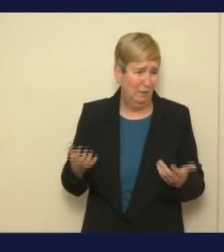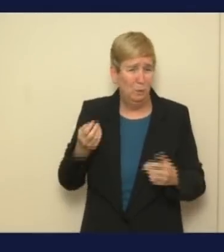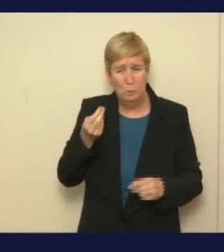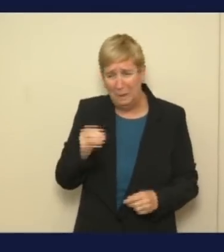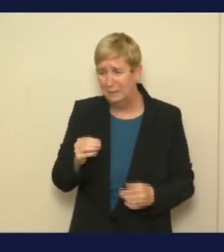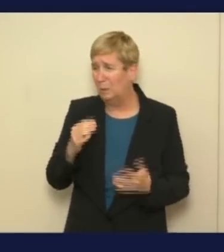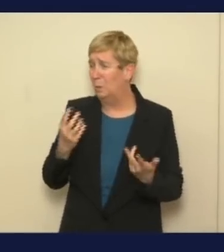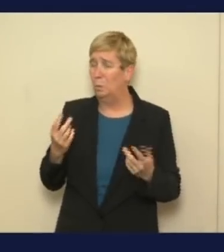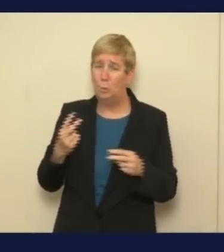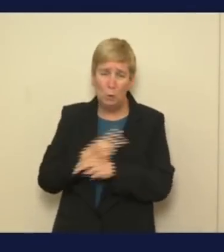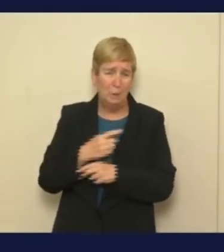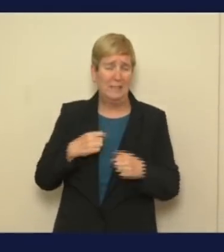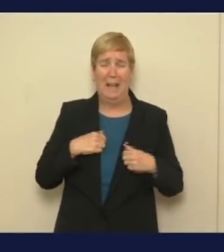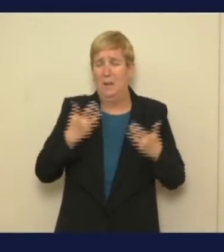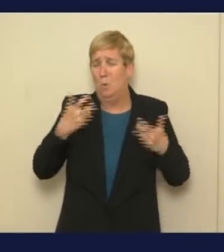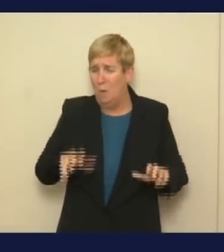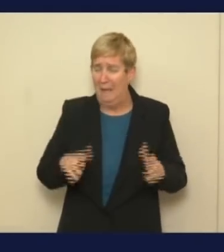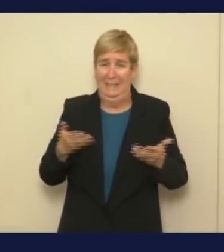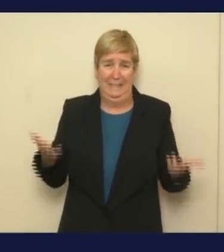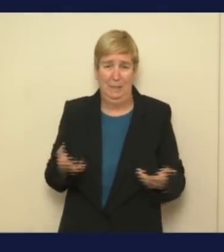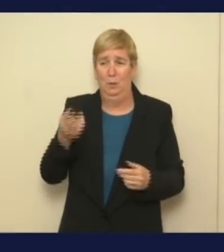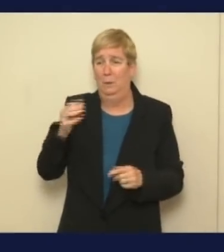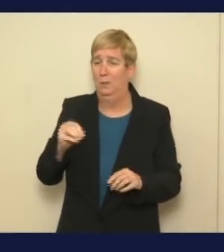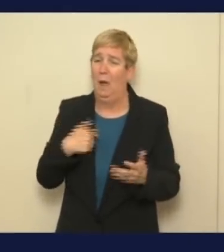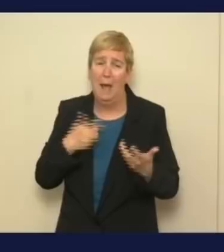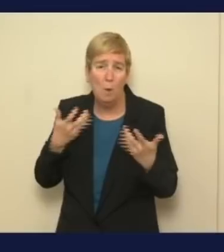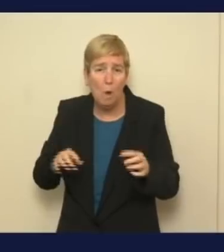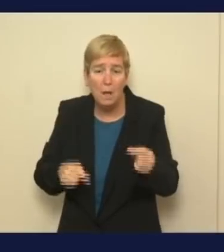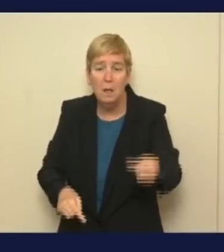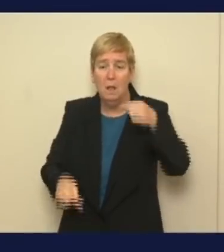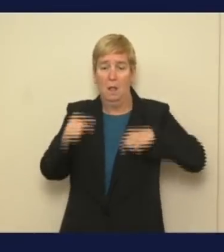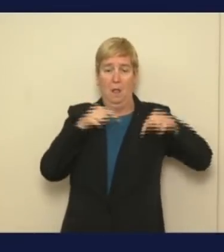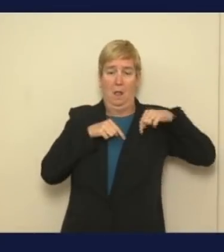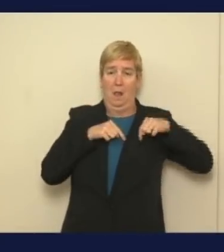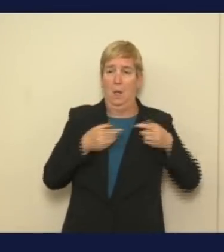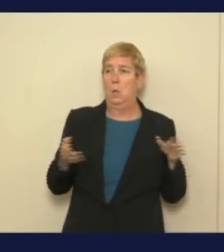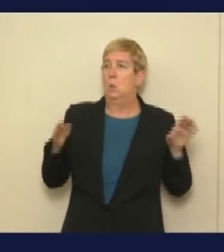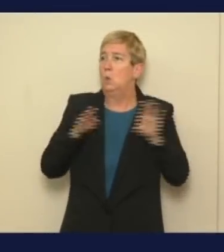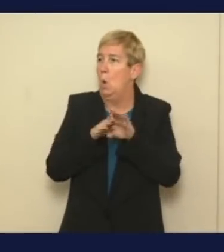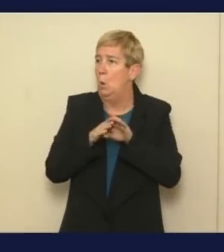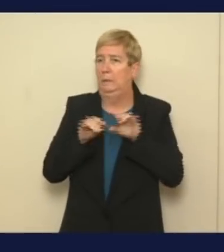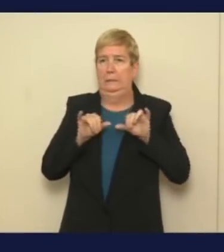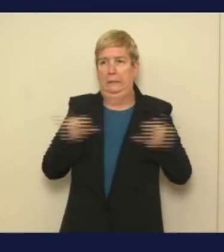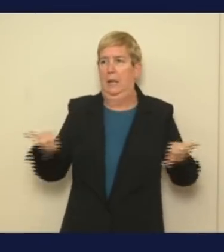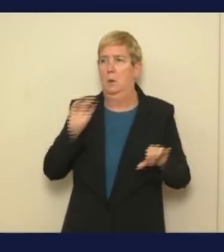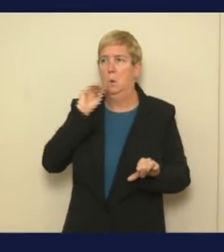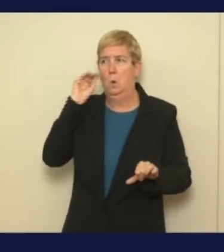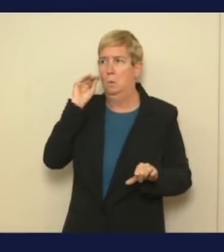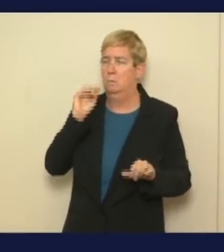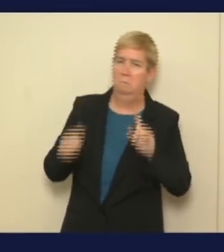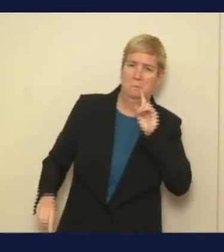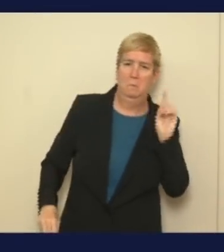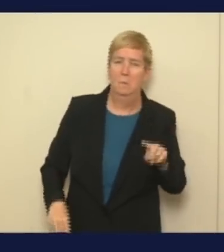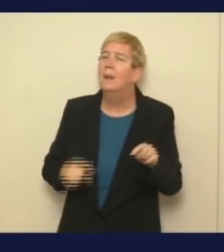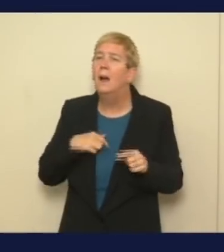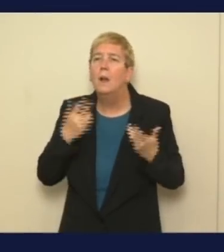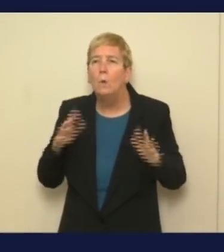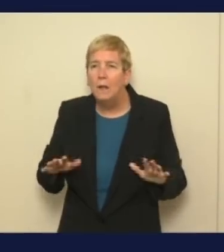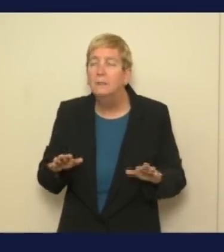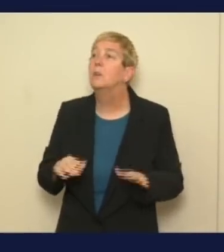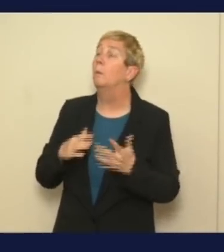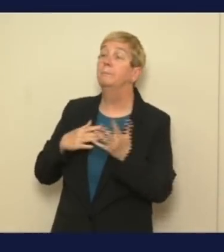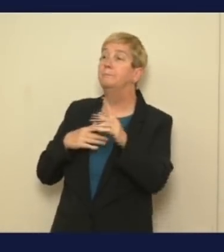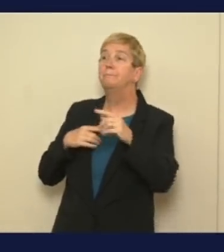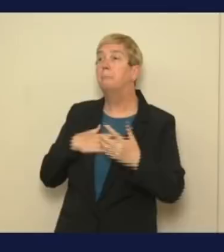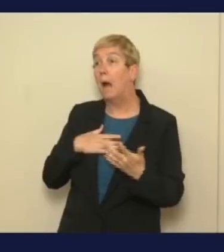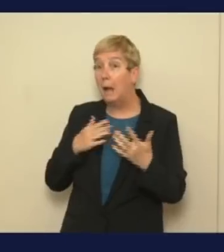to revert back to the initial public health order locking down the state. So our priorities remain the same. Please come get tested. We